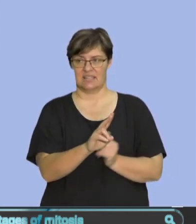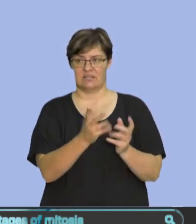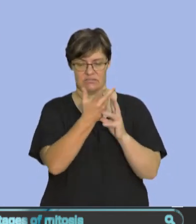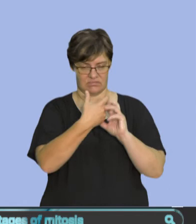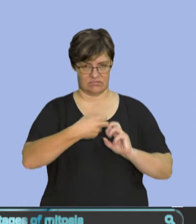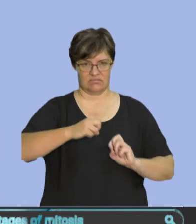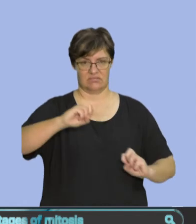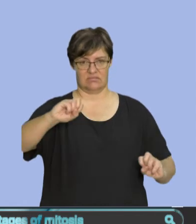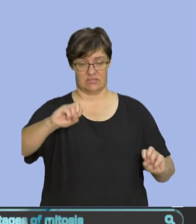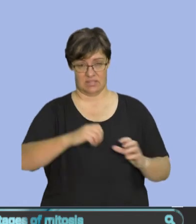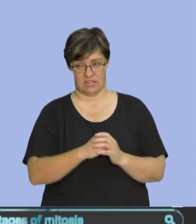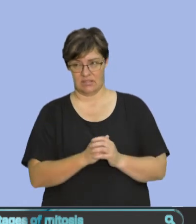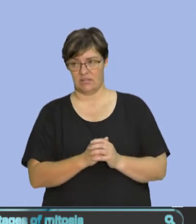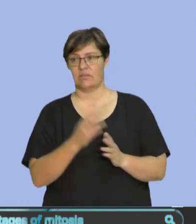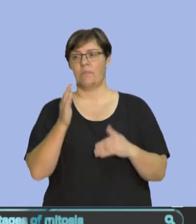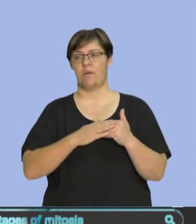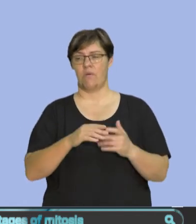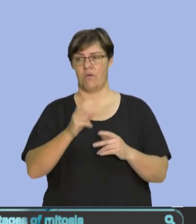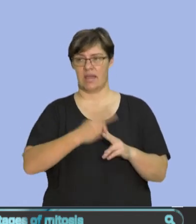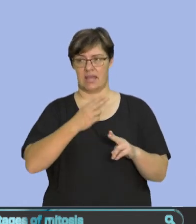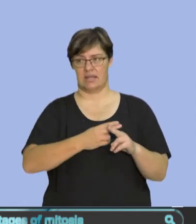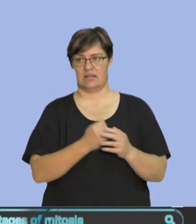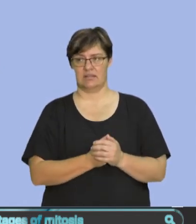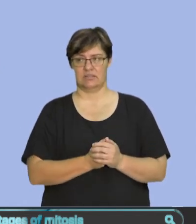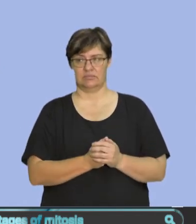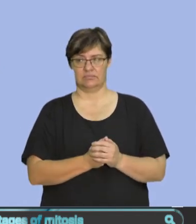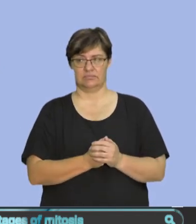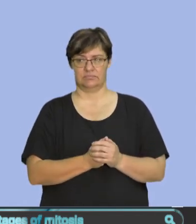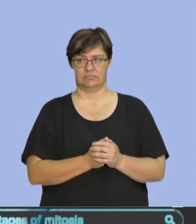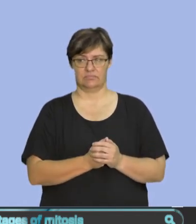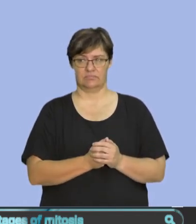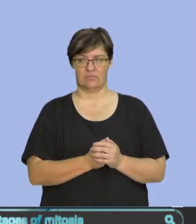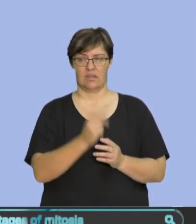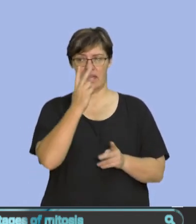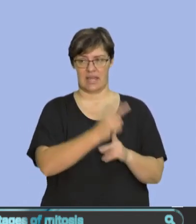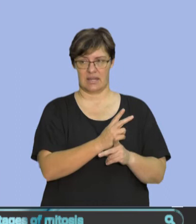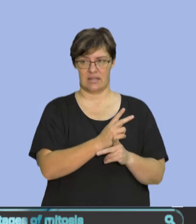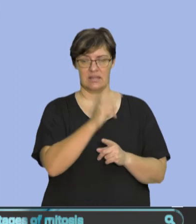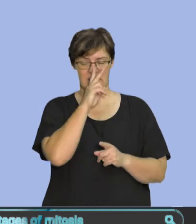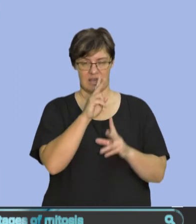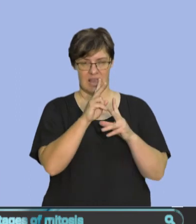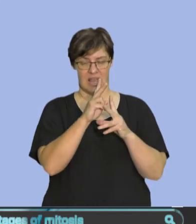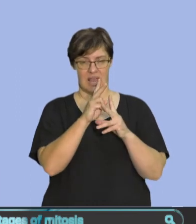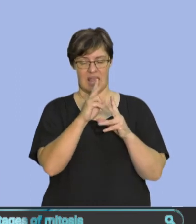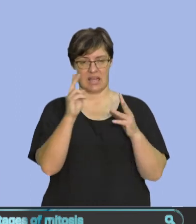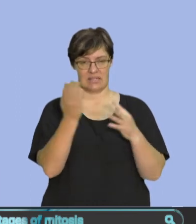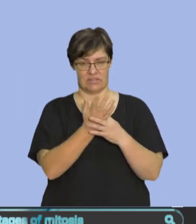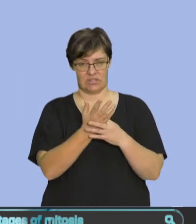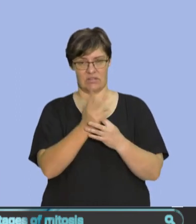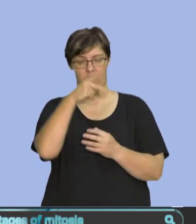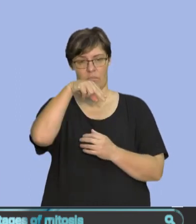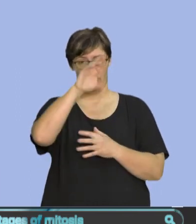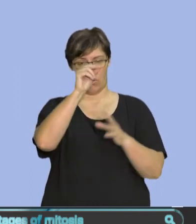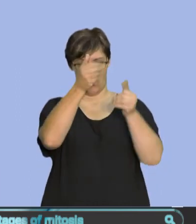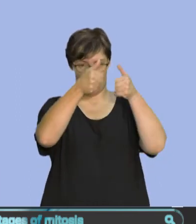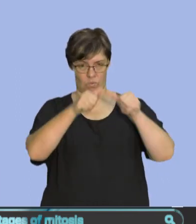division. Okay, I'll play this one more time, and I'll pause it for us. So that's, again, we're seeing the division from